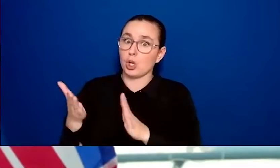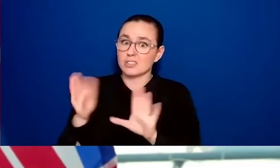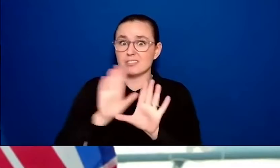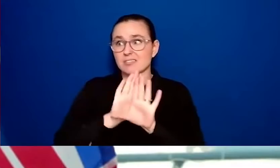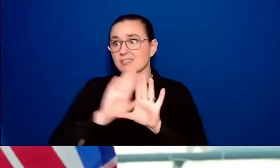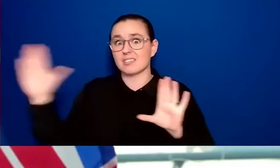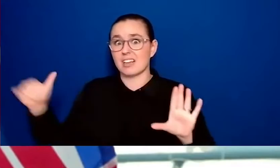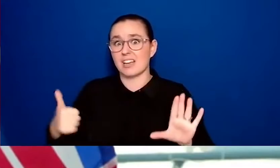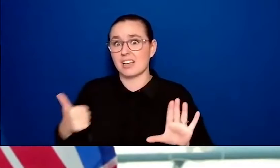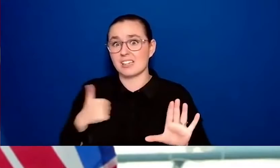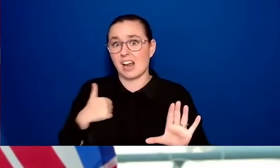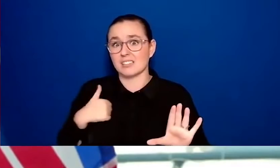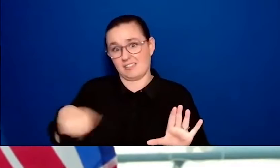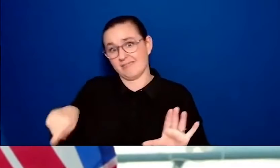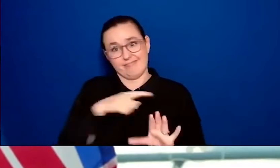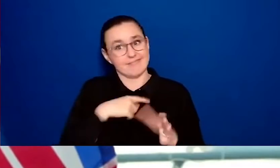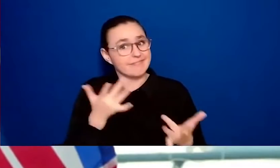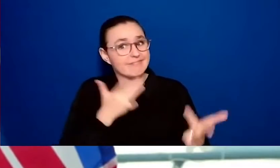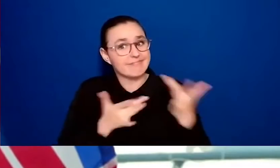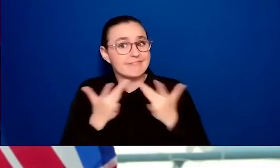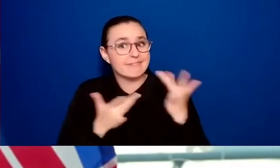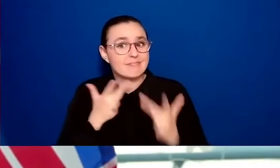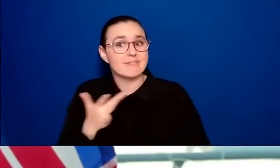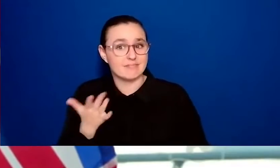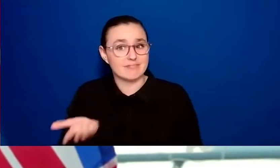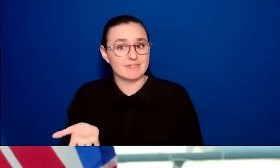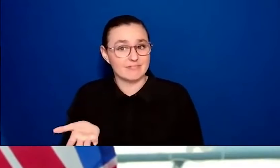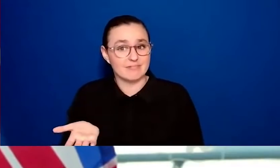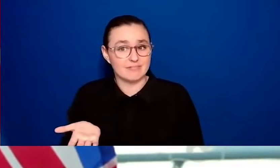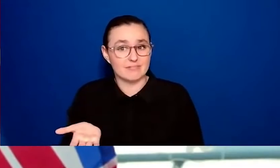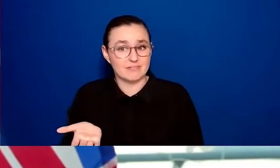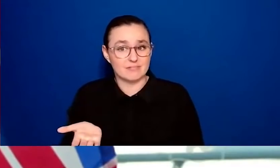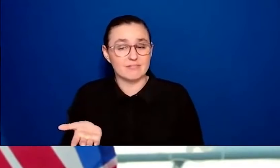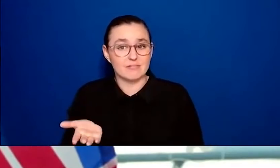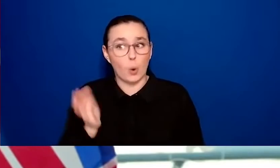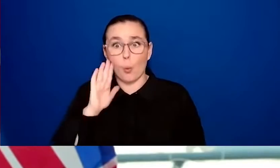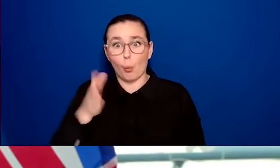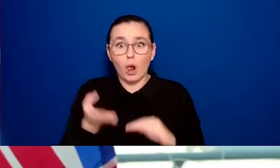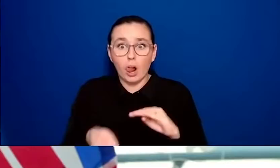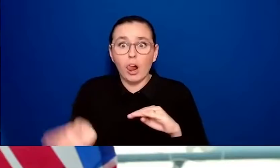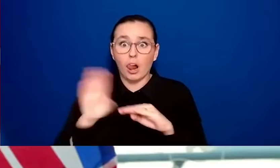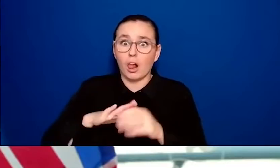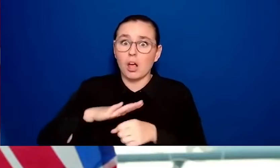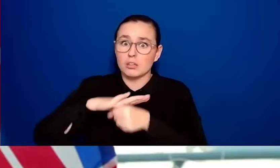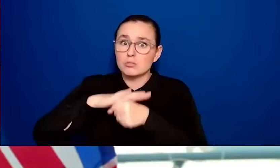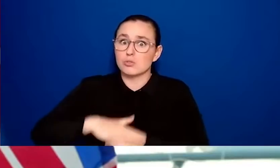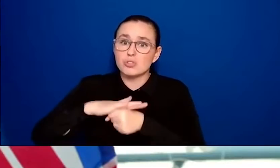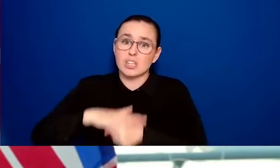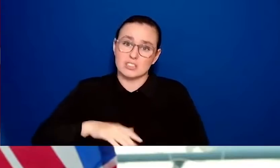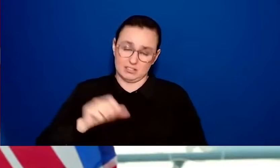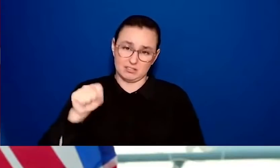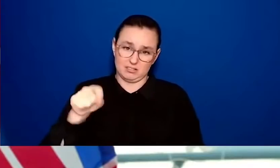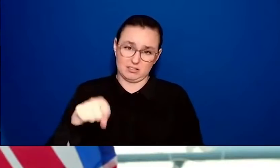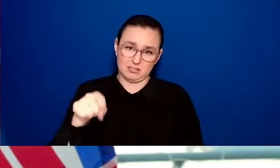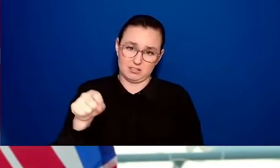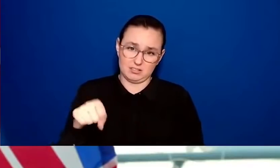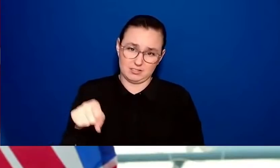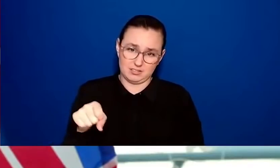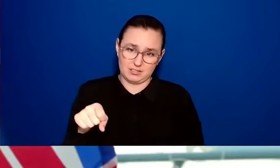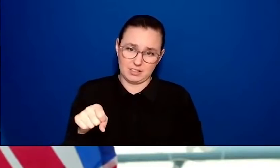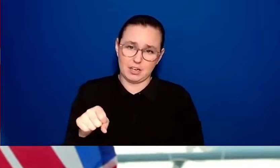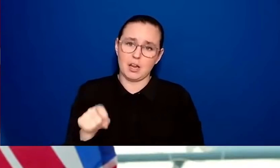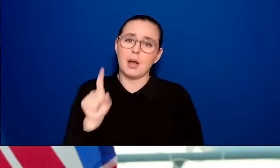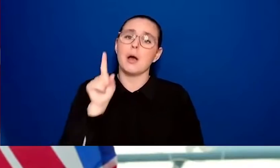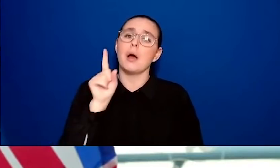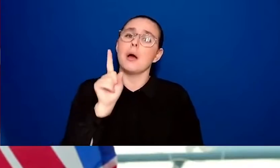be one added stress, but I also know that there's very, very strong support from our professional organizations